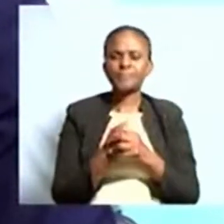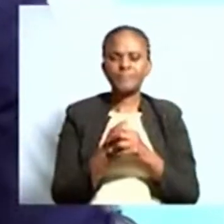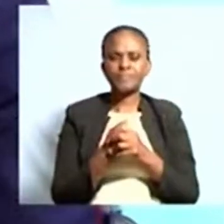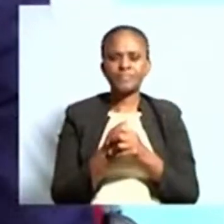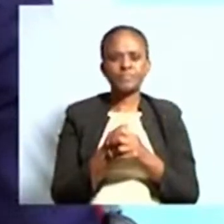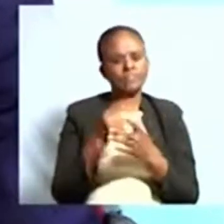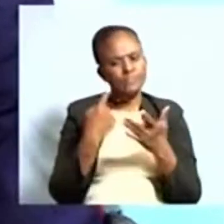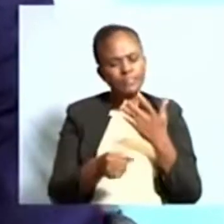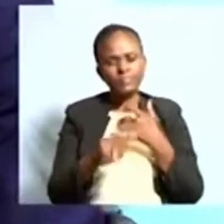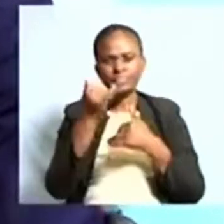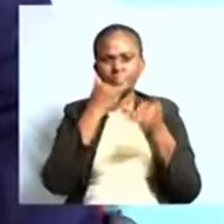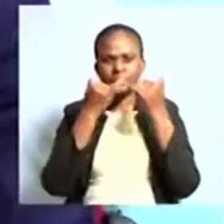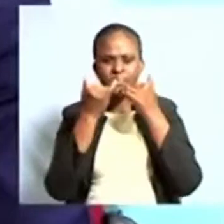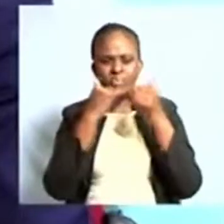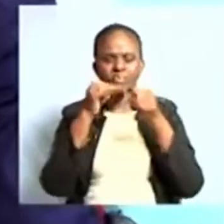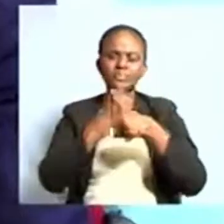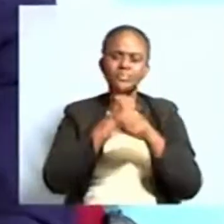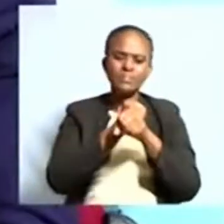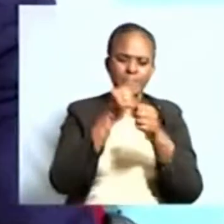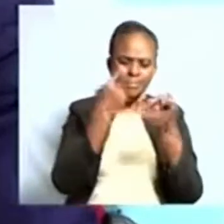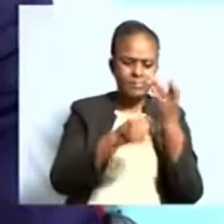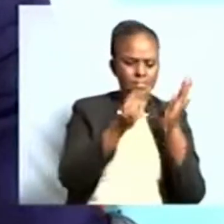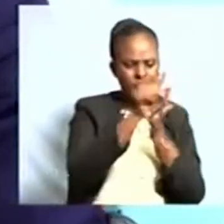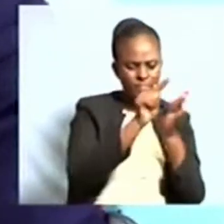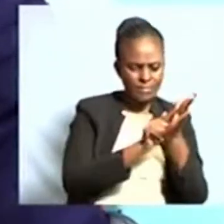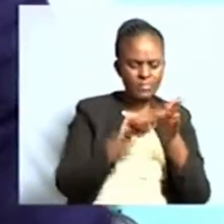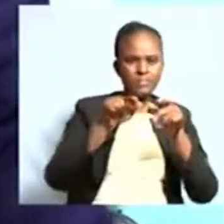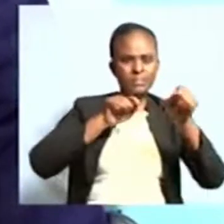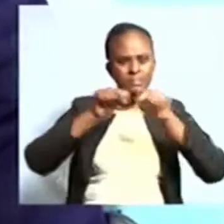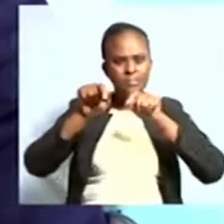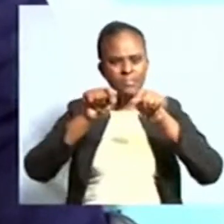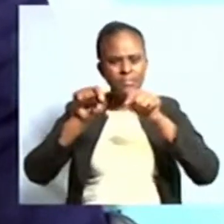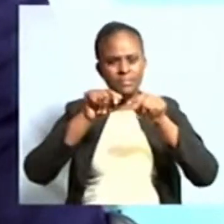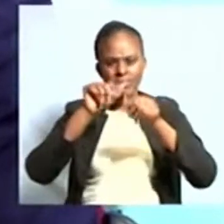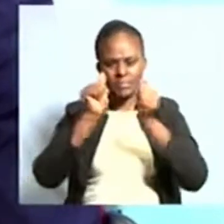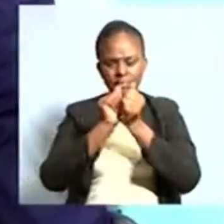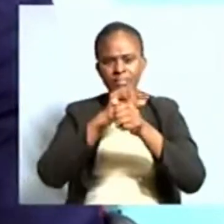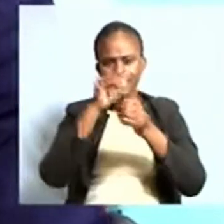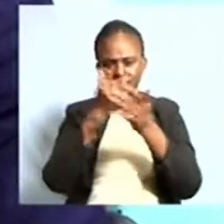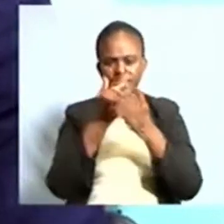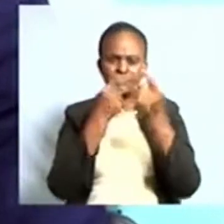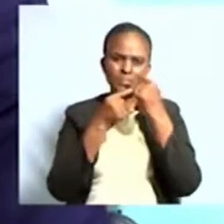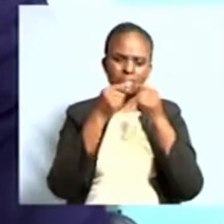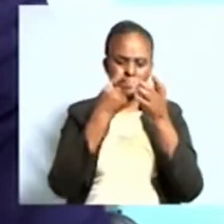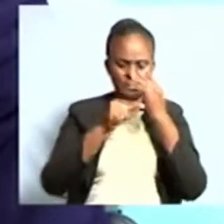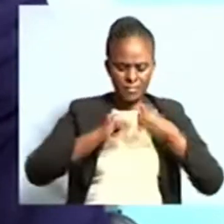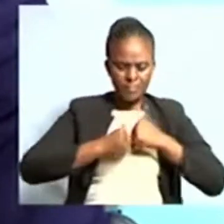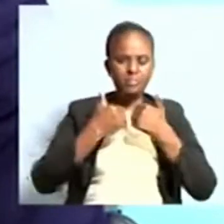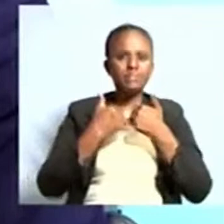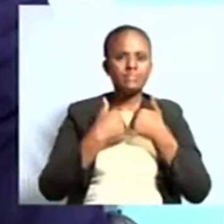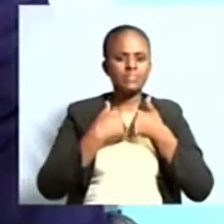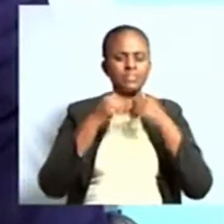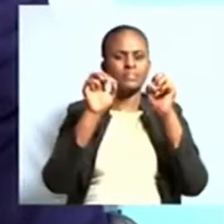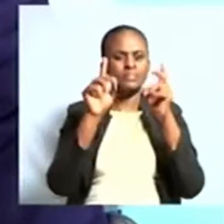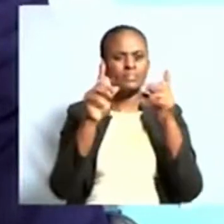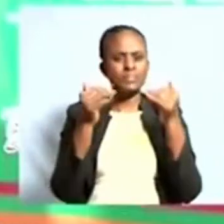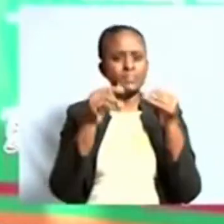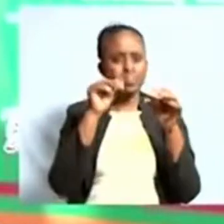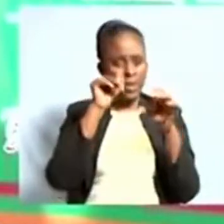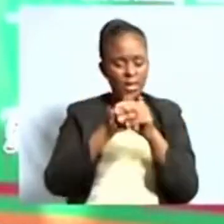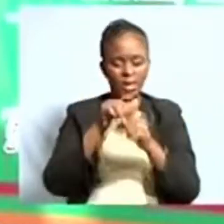what offenses are committed and what laws govern all these the conversation that we're having. Okay. So on